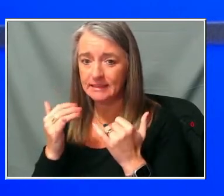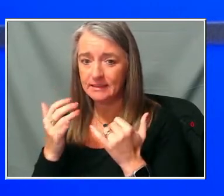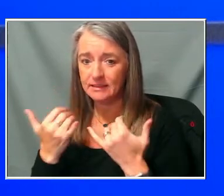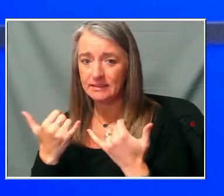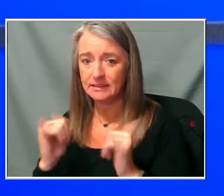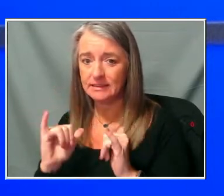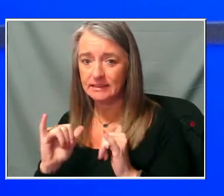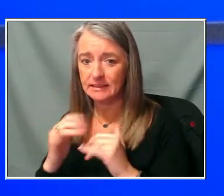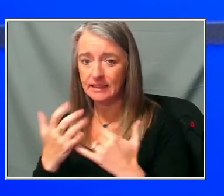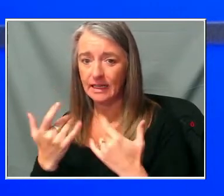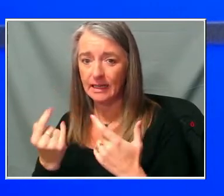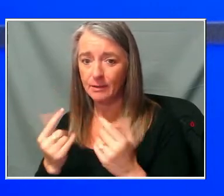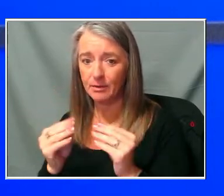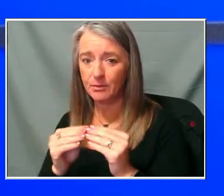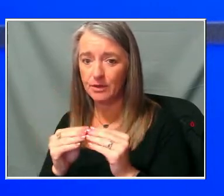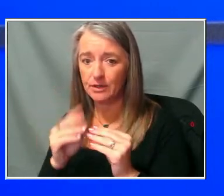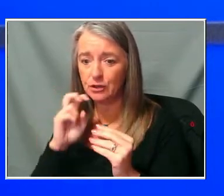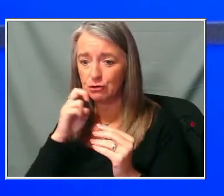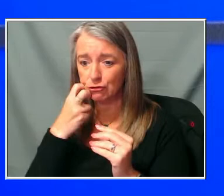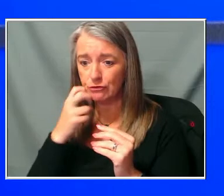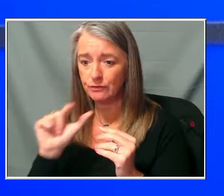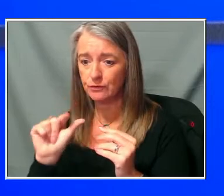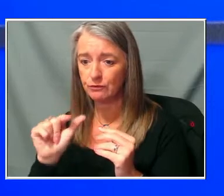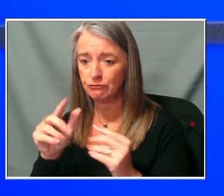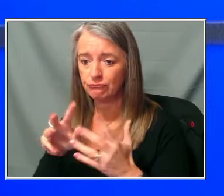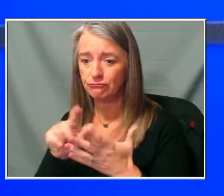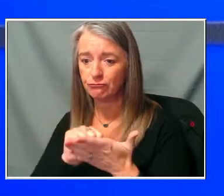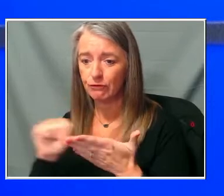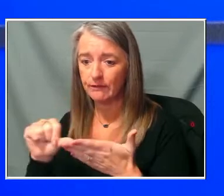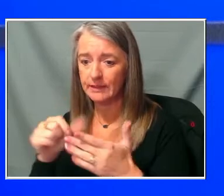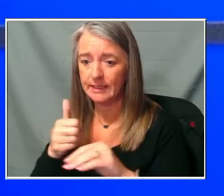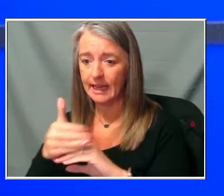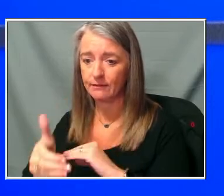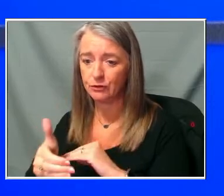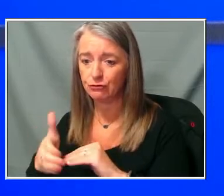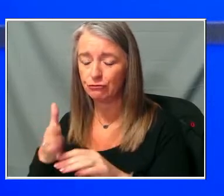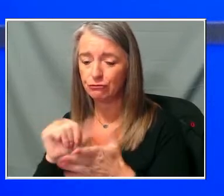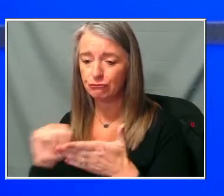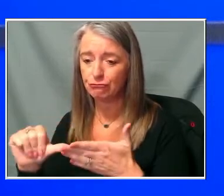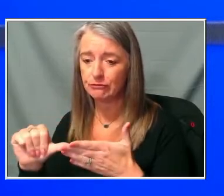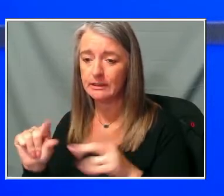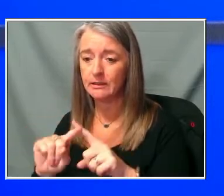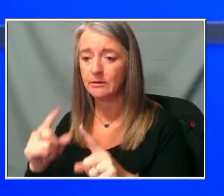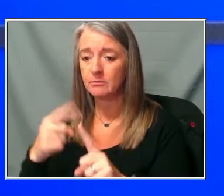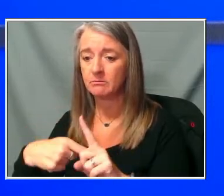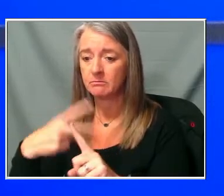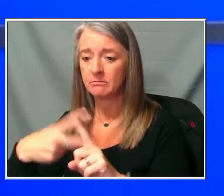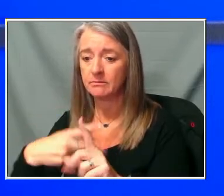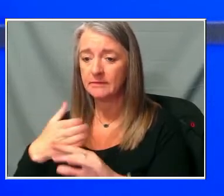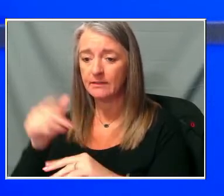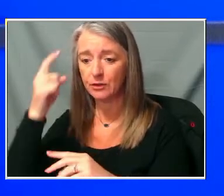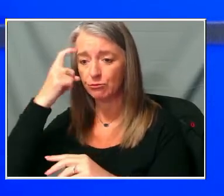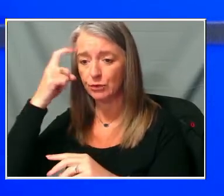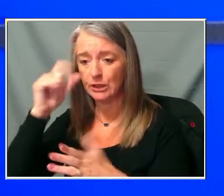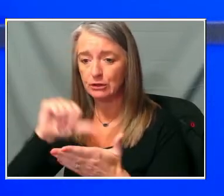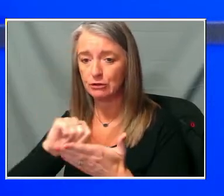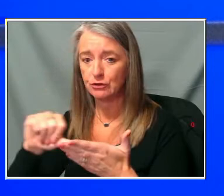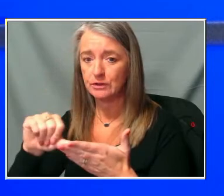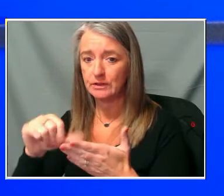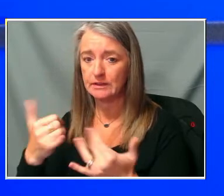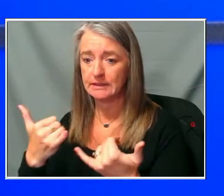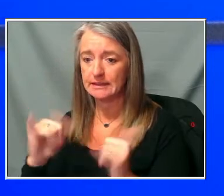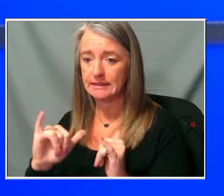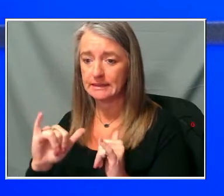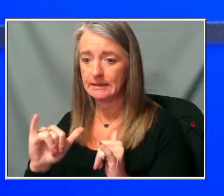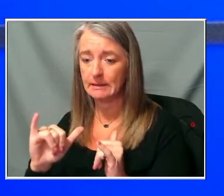little more after nerve grafting from my surgery. But you know, even a month or two after my brain surgery, I was still